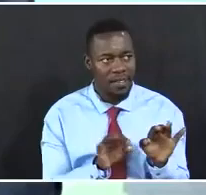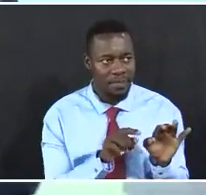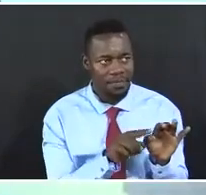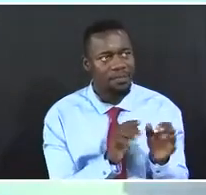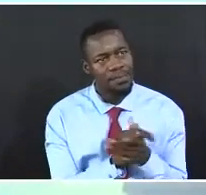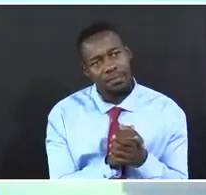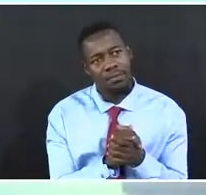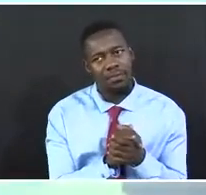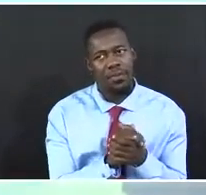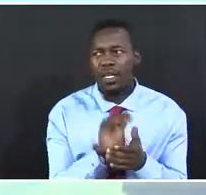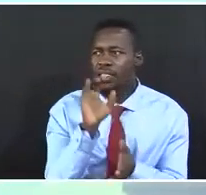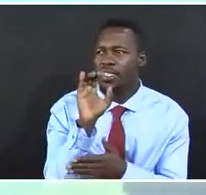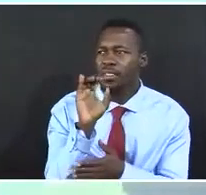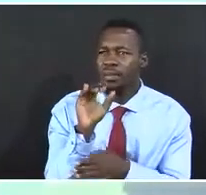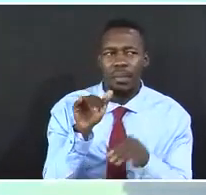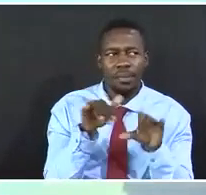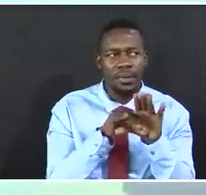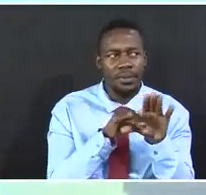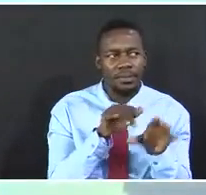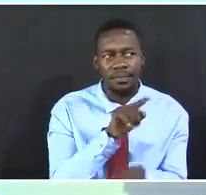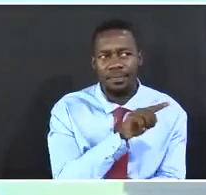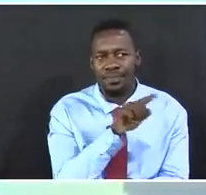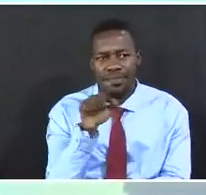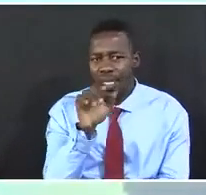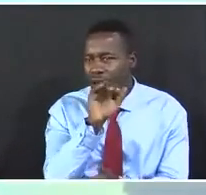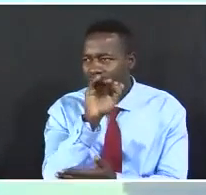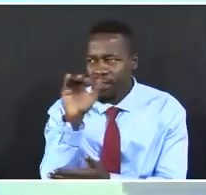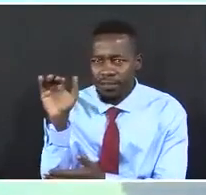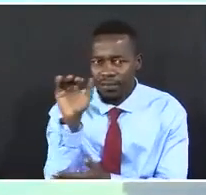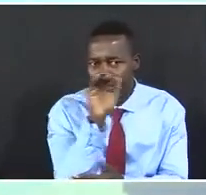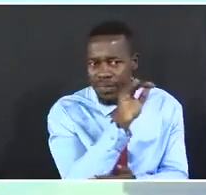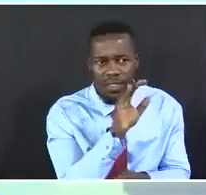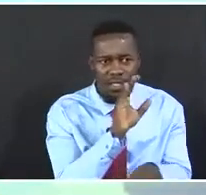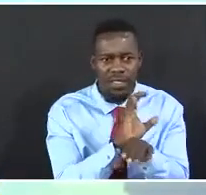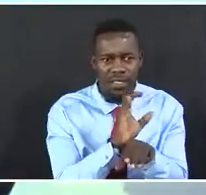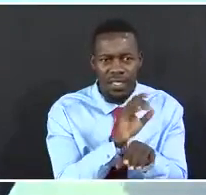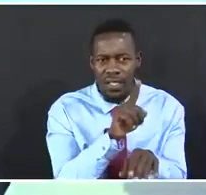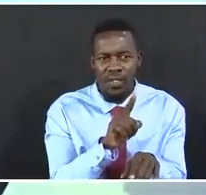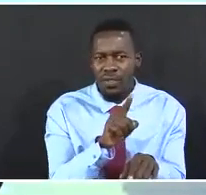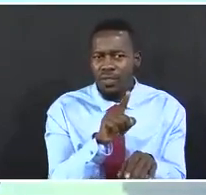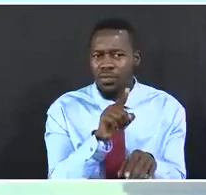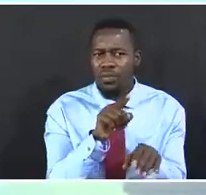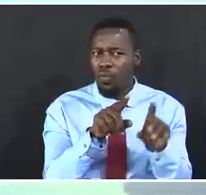Church, are there persons or things that we trust so much